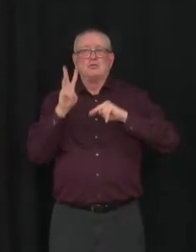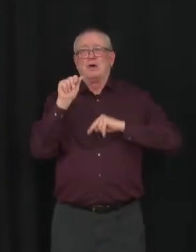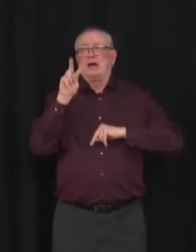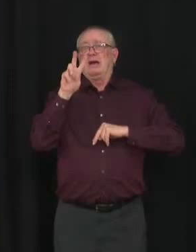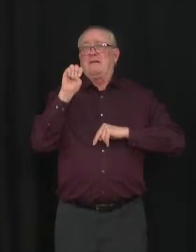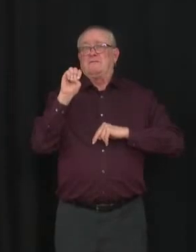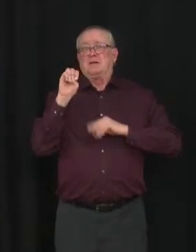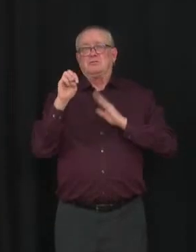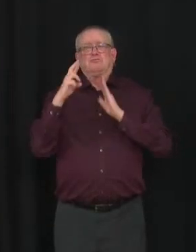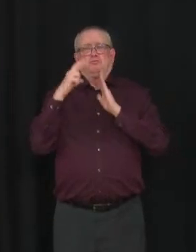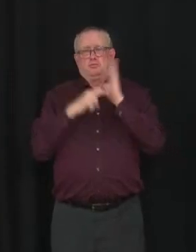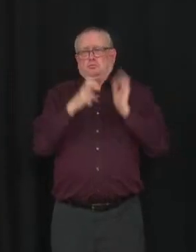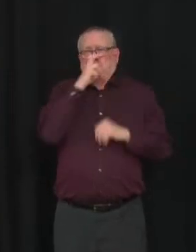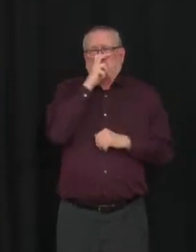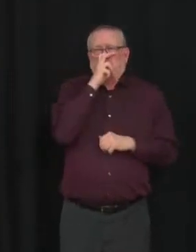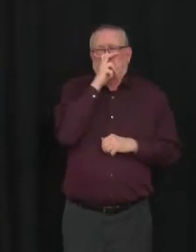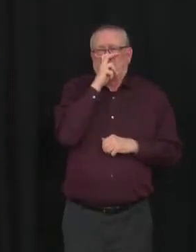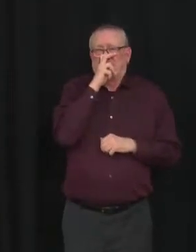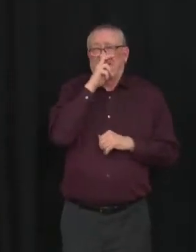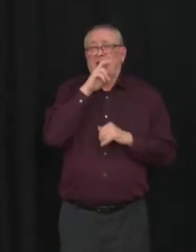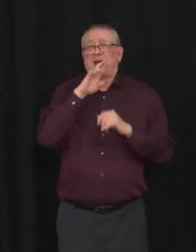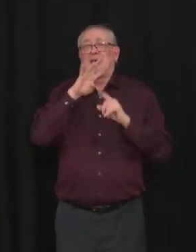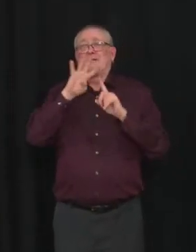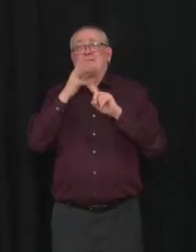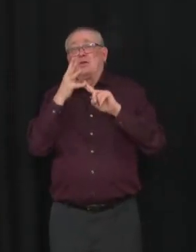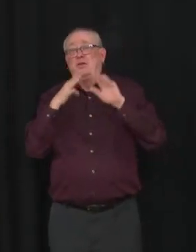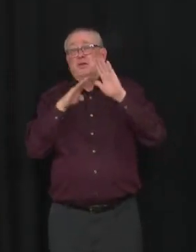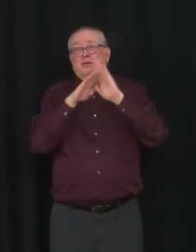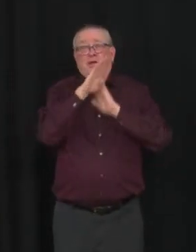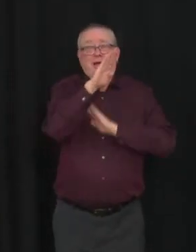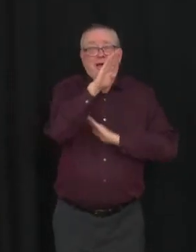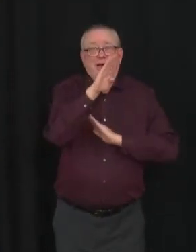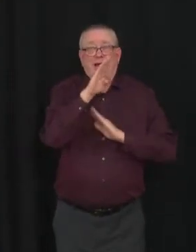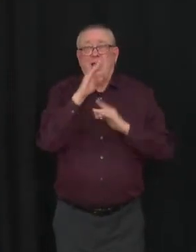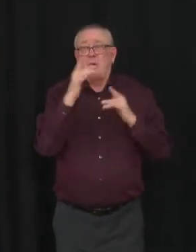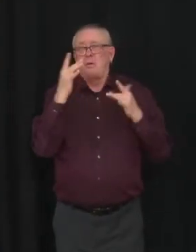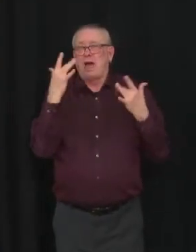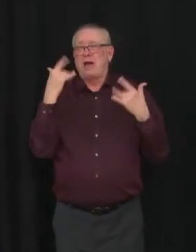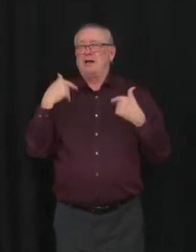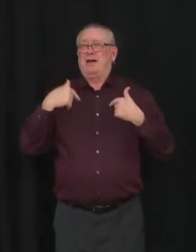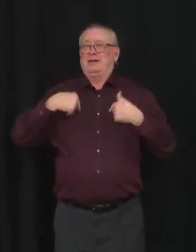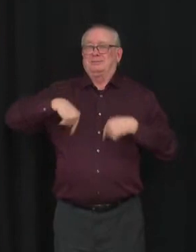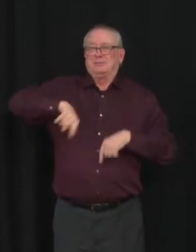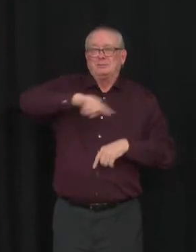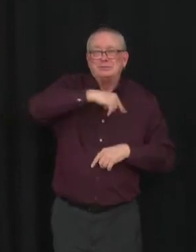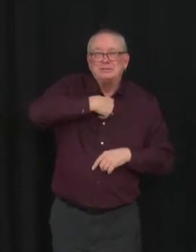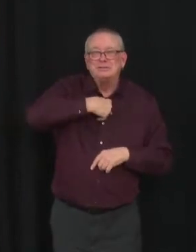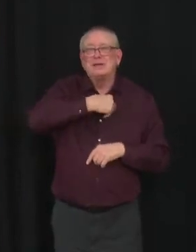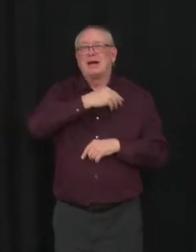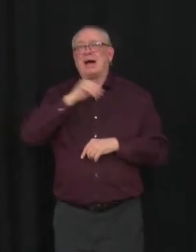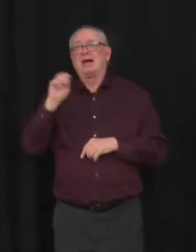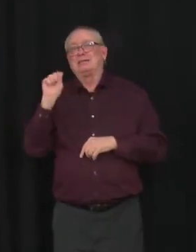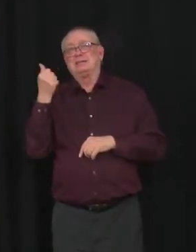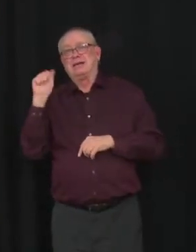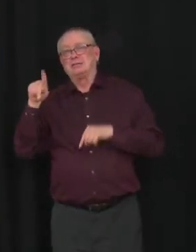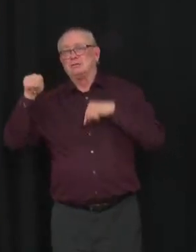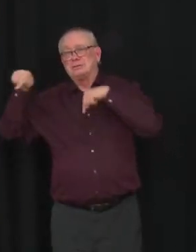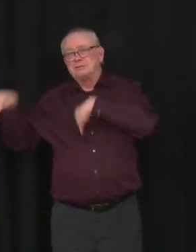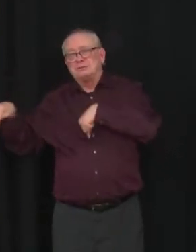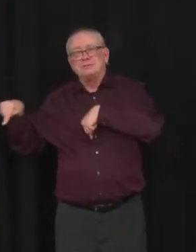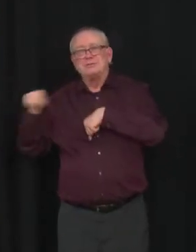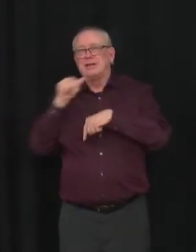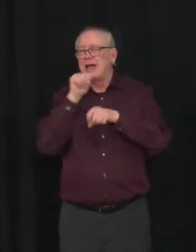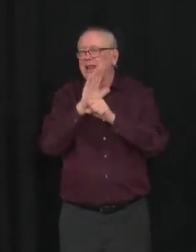in large part because we in Saskatchewan were under-vaccinated compared to the rest of Canada. The good news